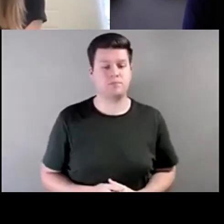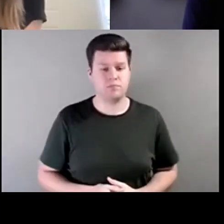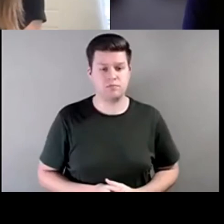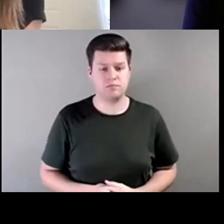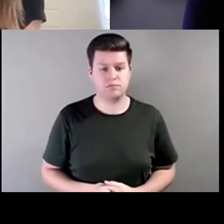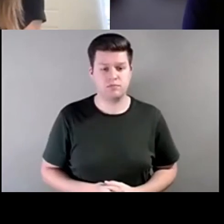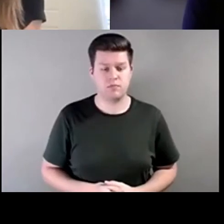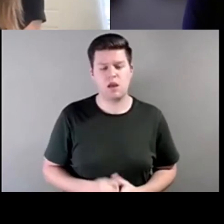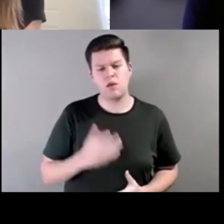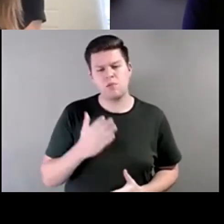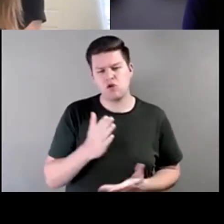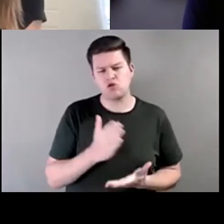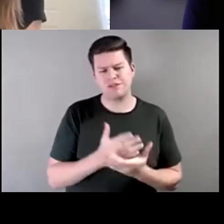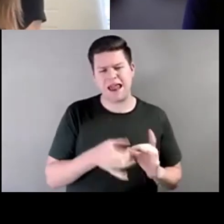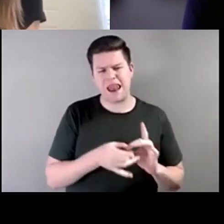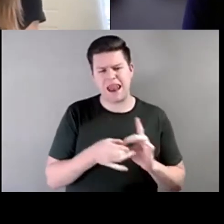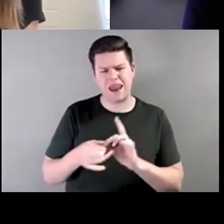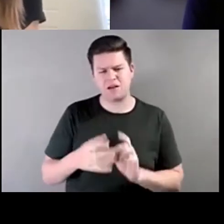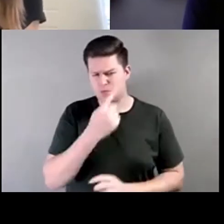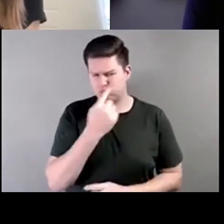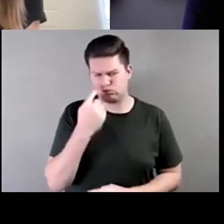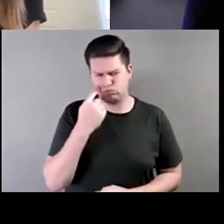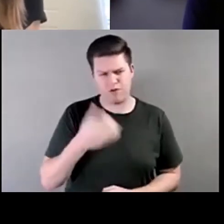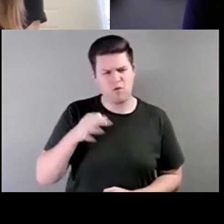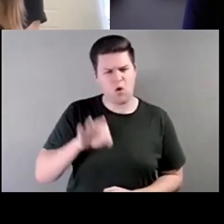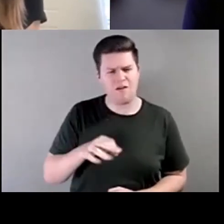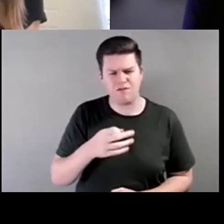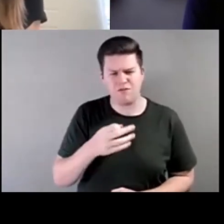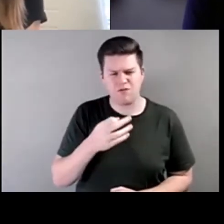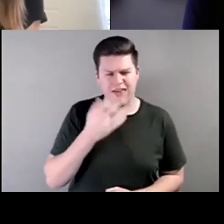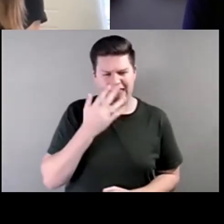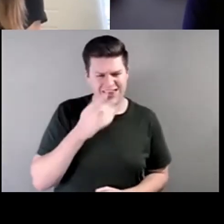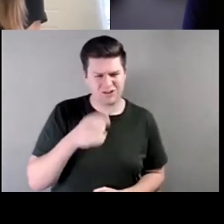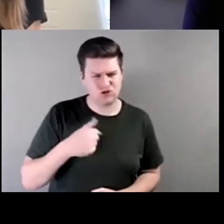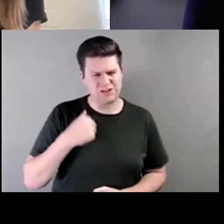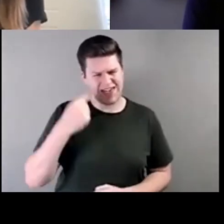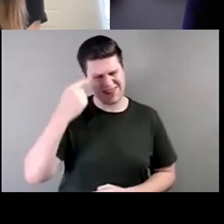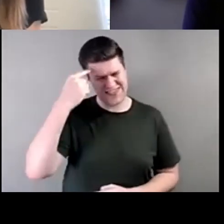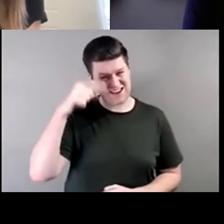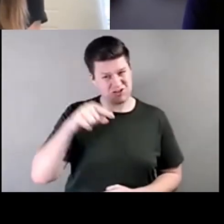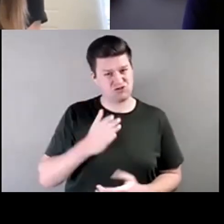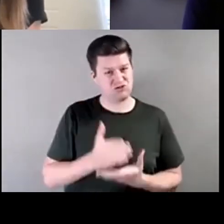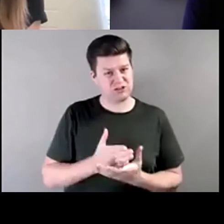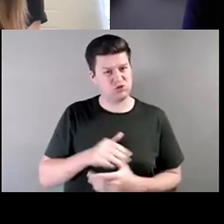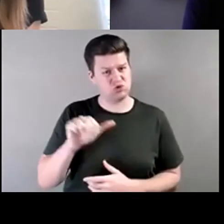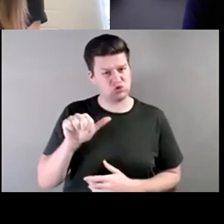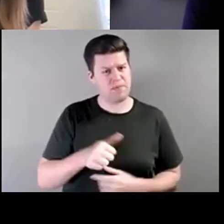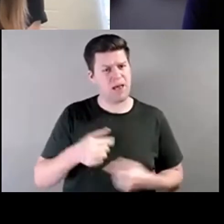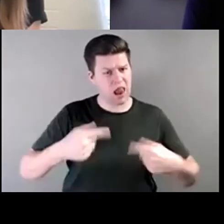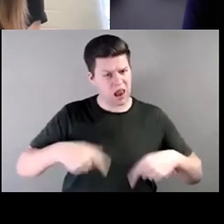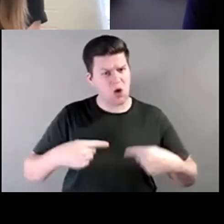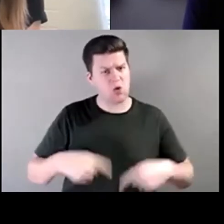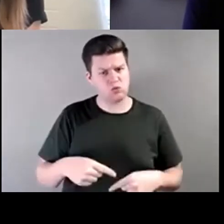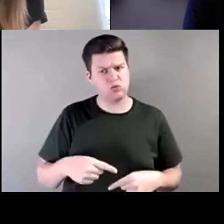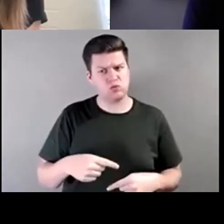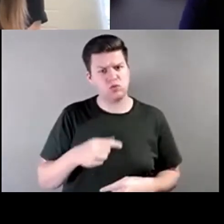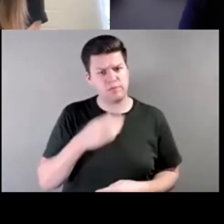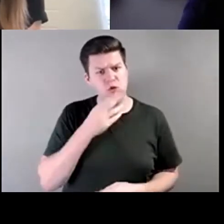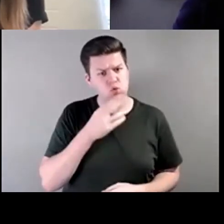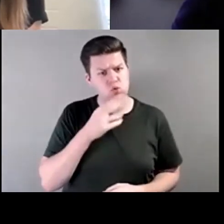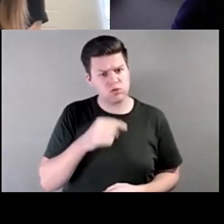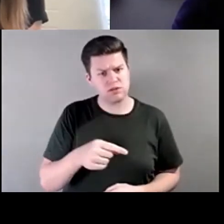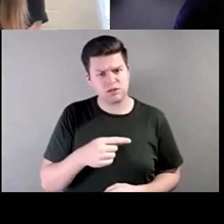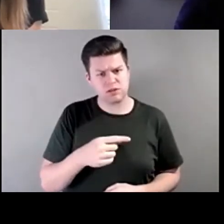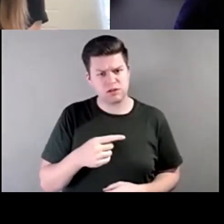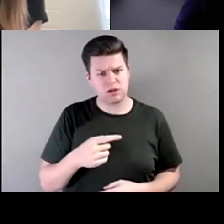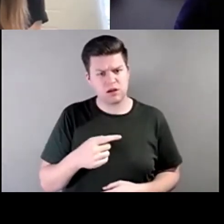think that it should be used as, it should be allowed to be used as proof of age. And as I said, I don't hold